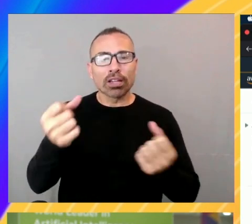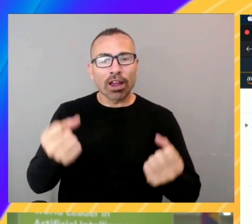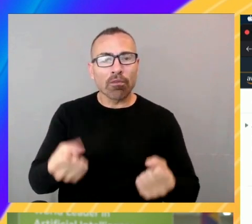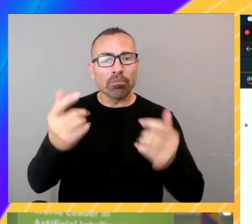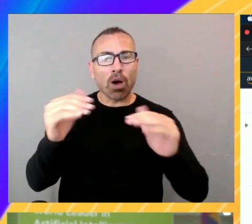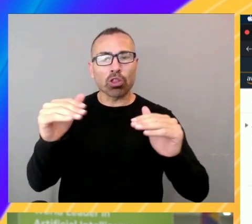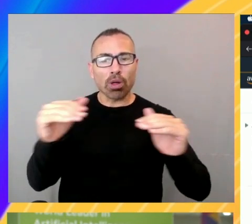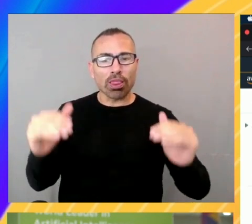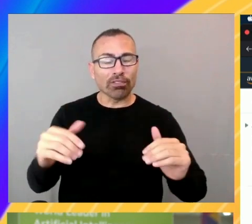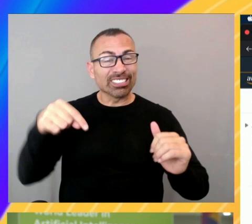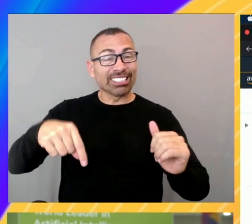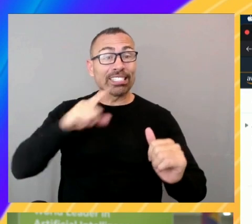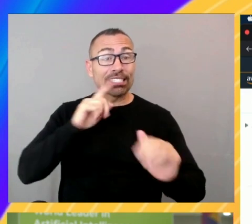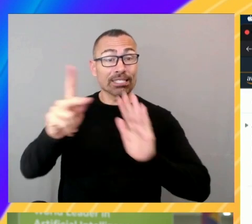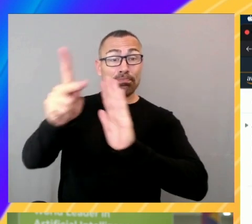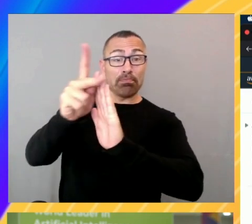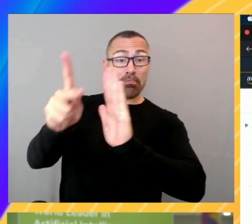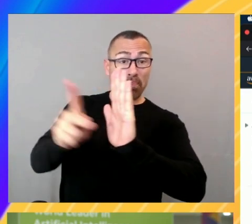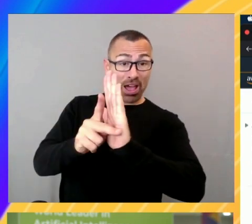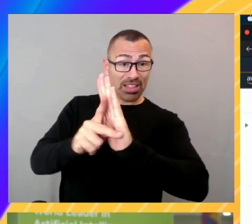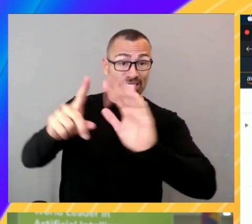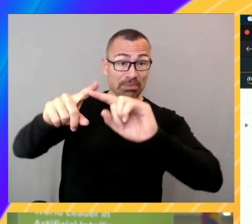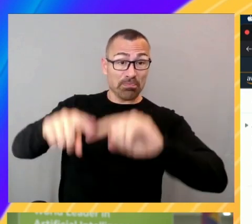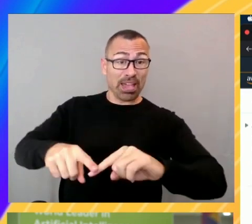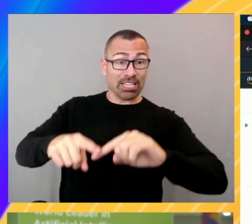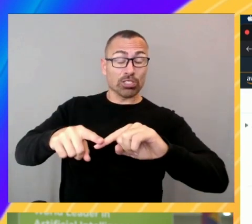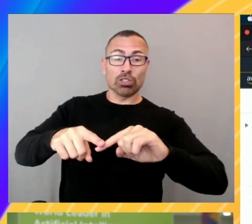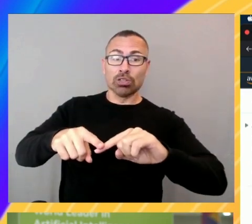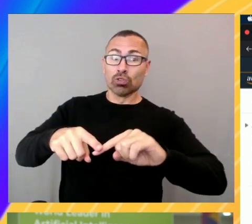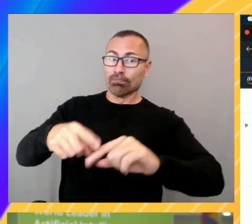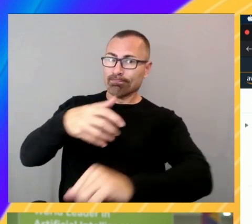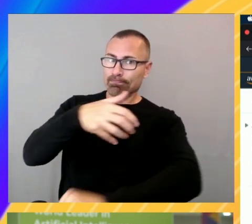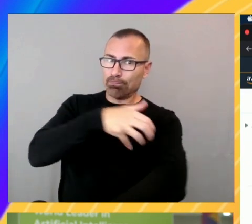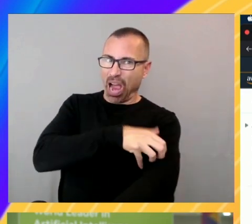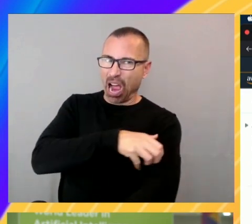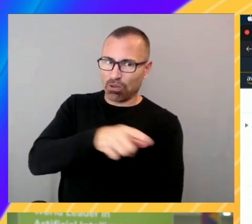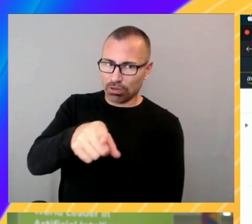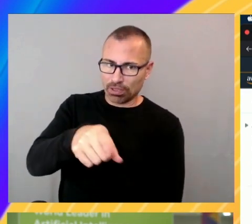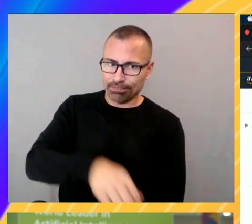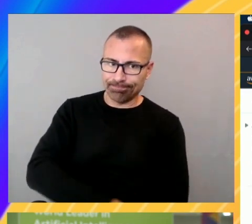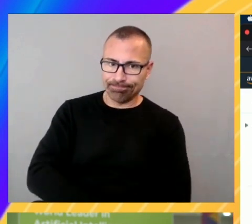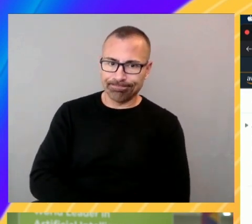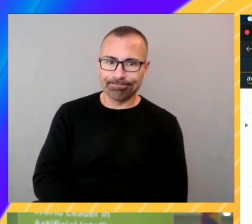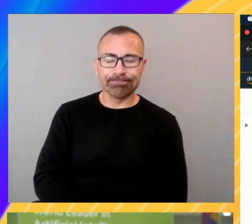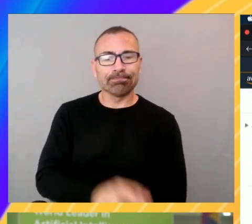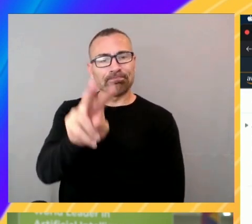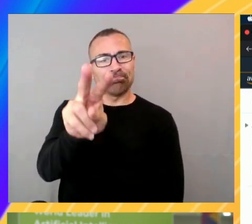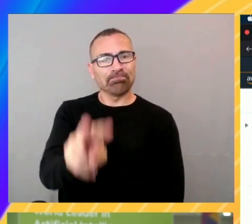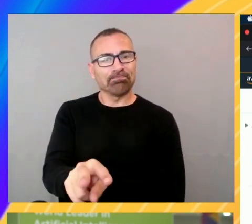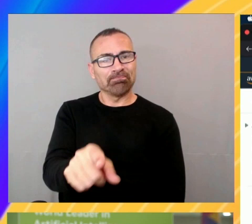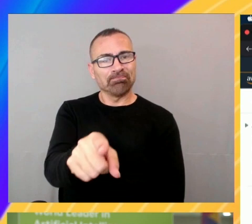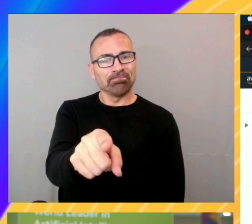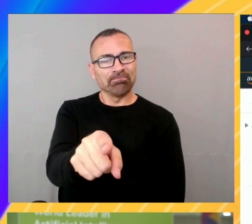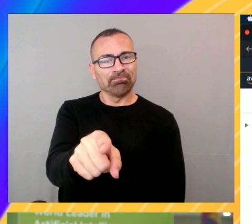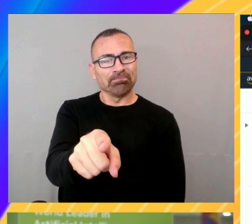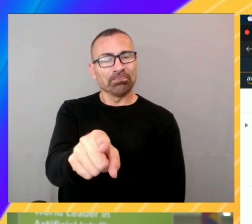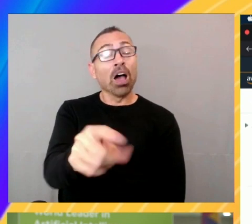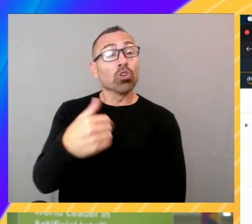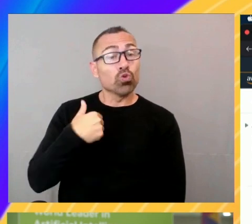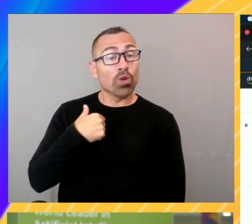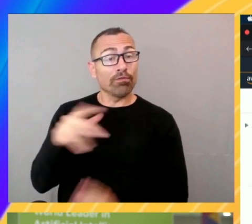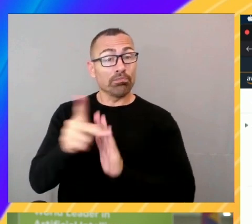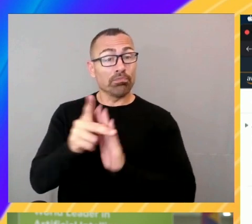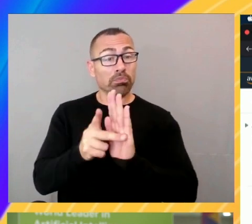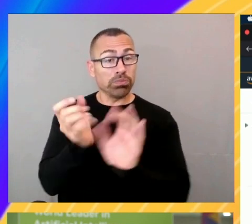and it's very, very powerful in there. So you can look down and see, you create this actual policy. This policy would say